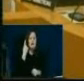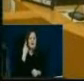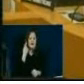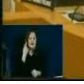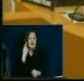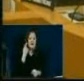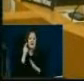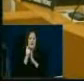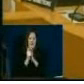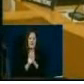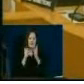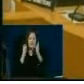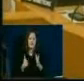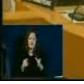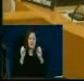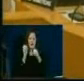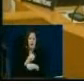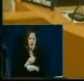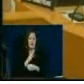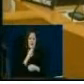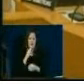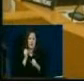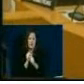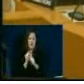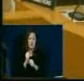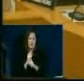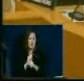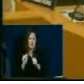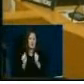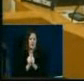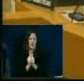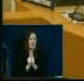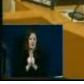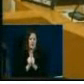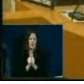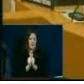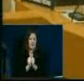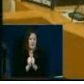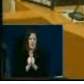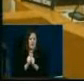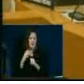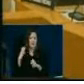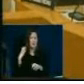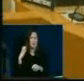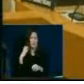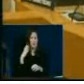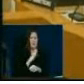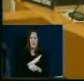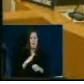the law director's office worked with the chairman of the Board of Education